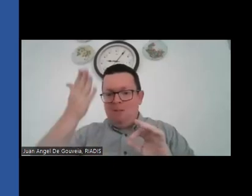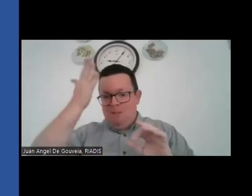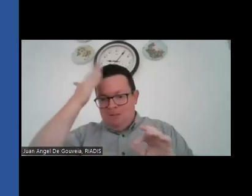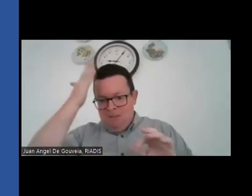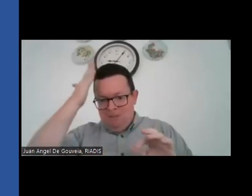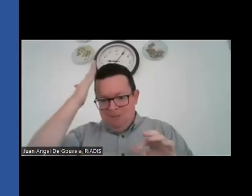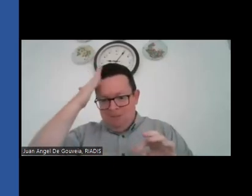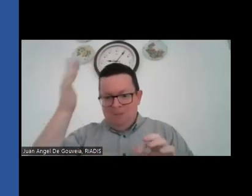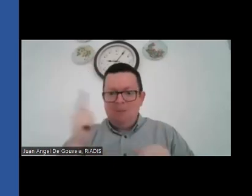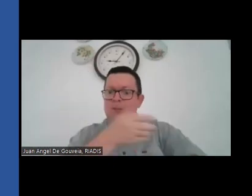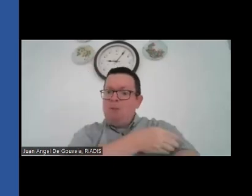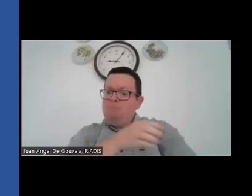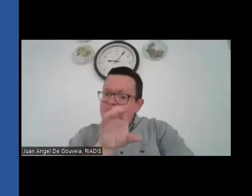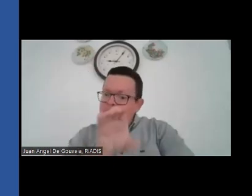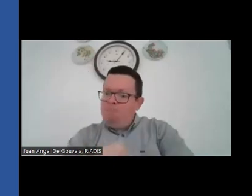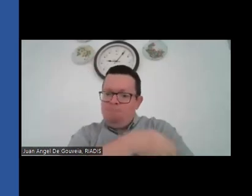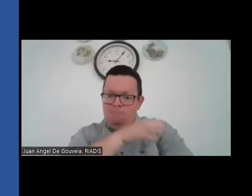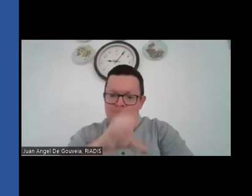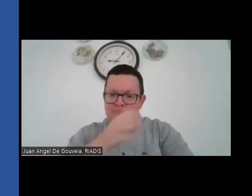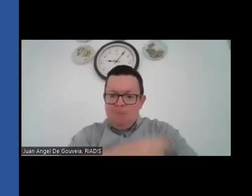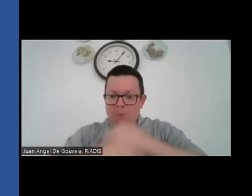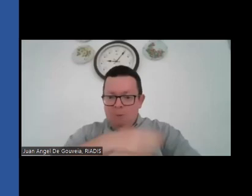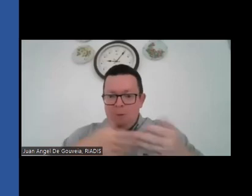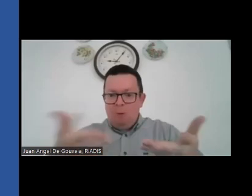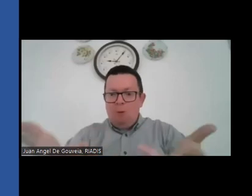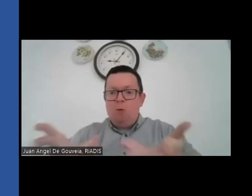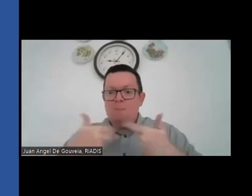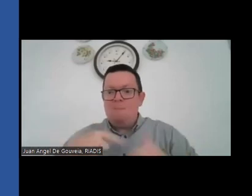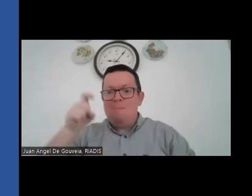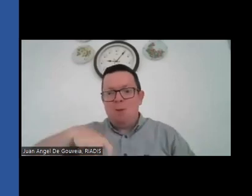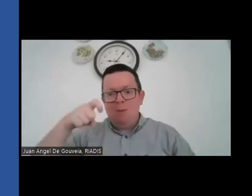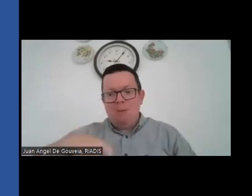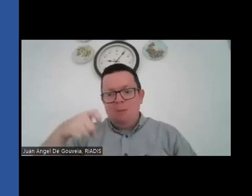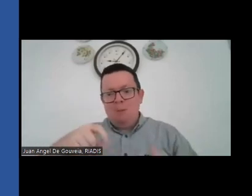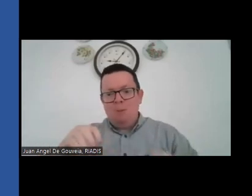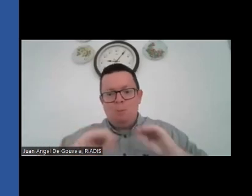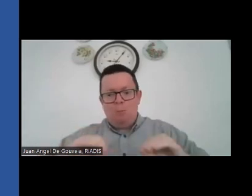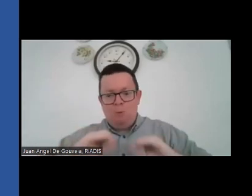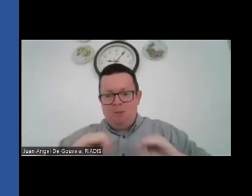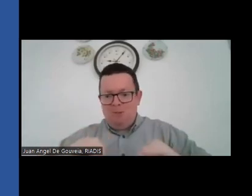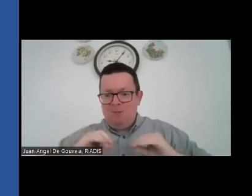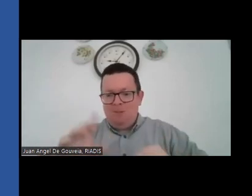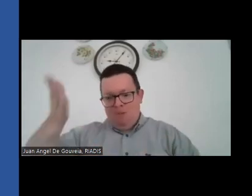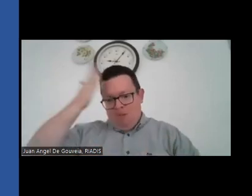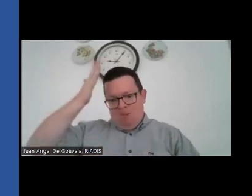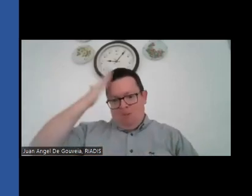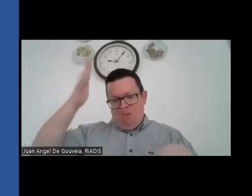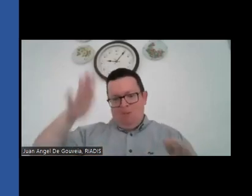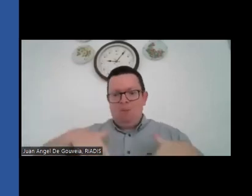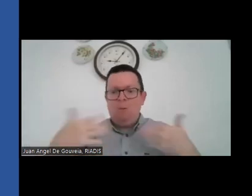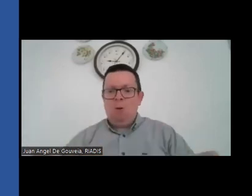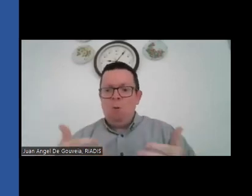with disabilities, and the necessary training so that they can be part of the processes of construction